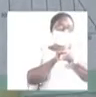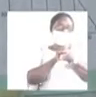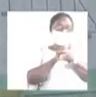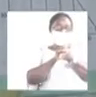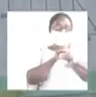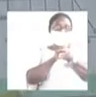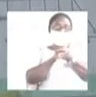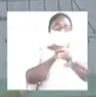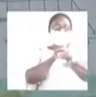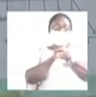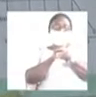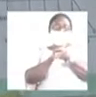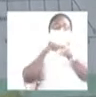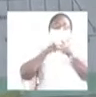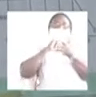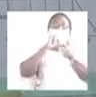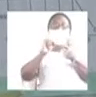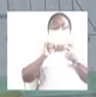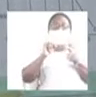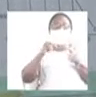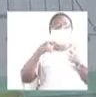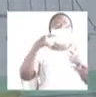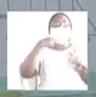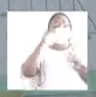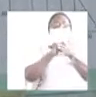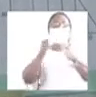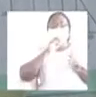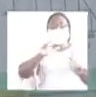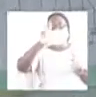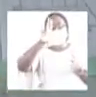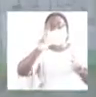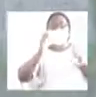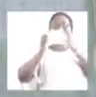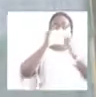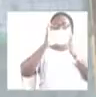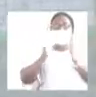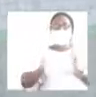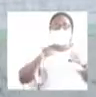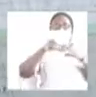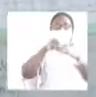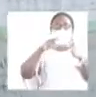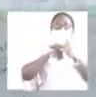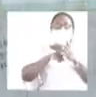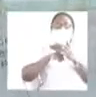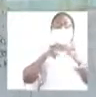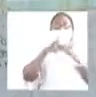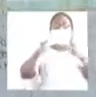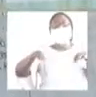So if we look at Mr. Ben's individual demand curve, we will observe